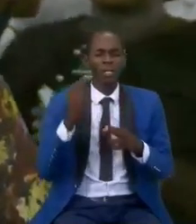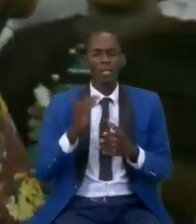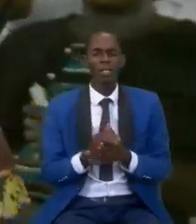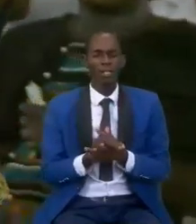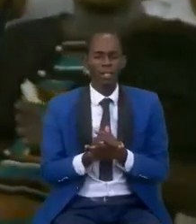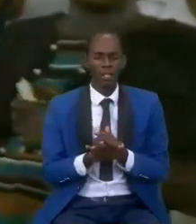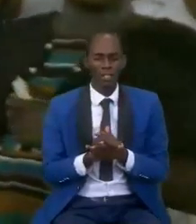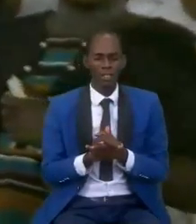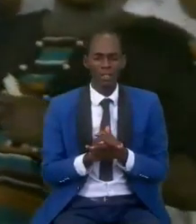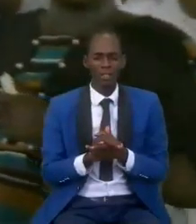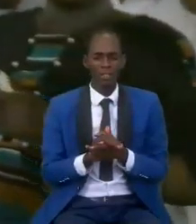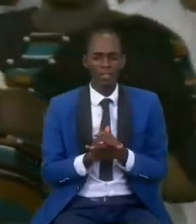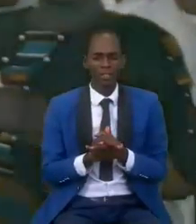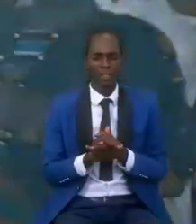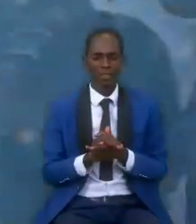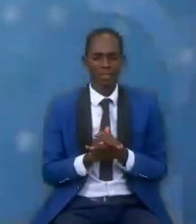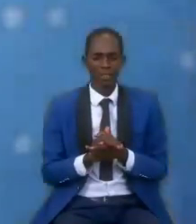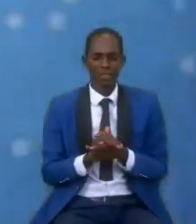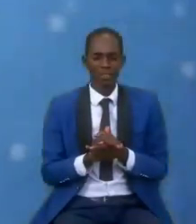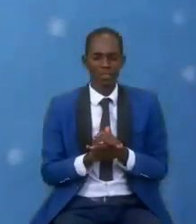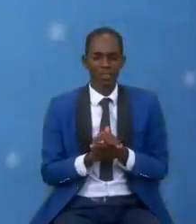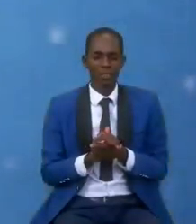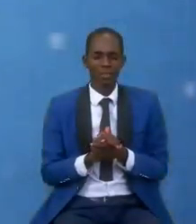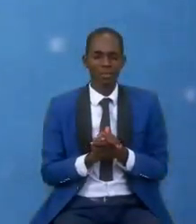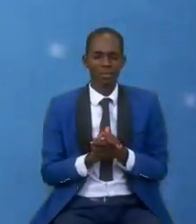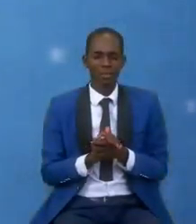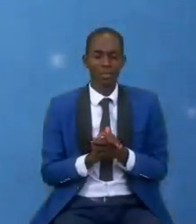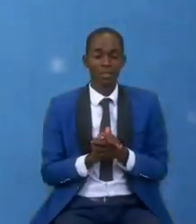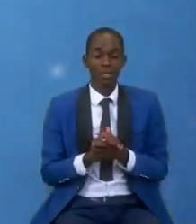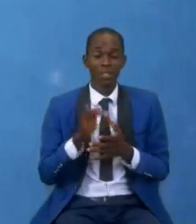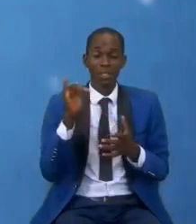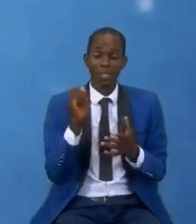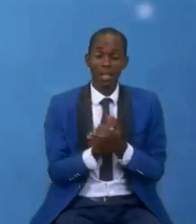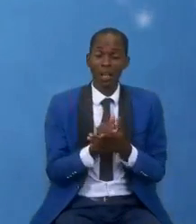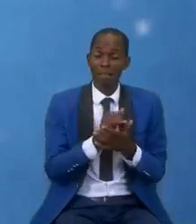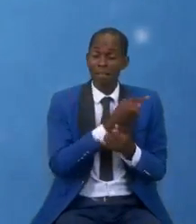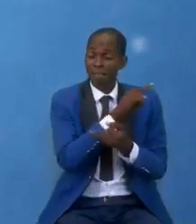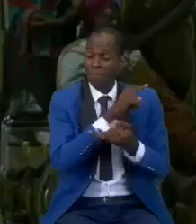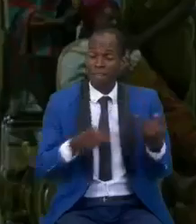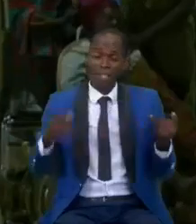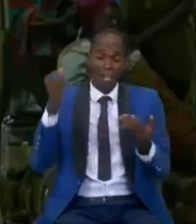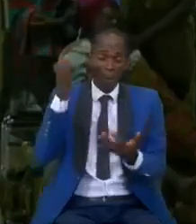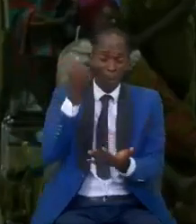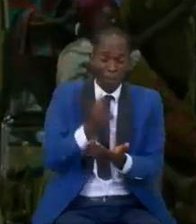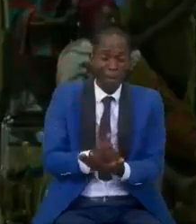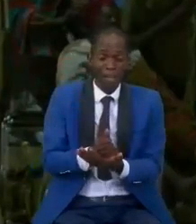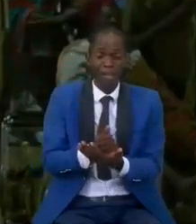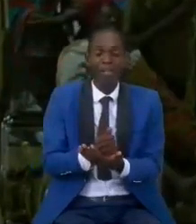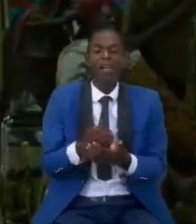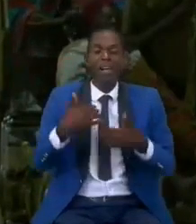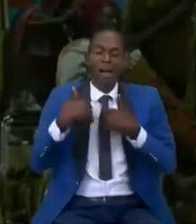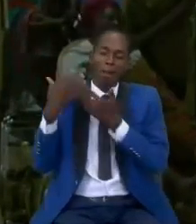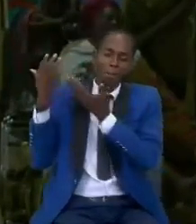That final amen has brought your miracle to become reality. It